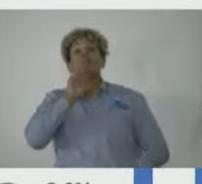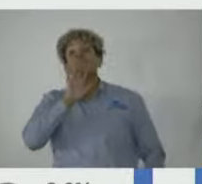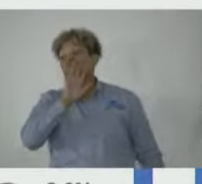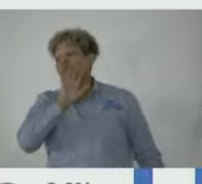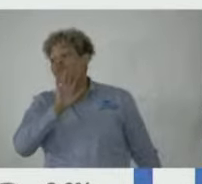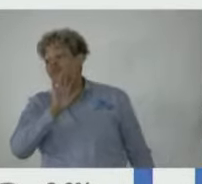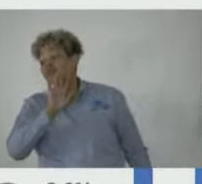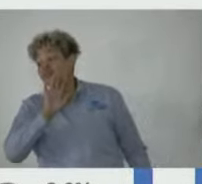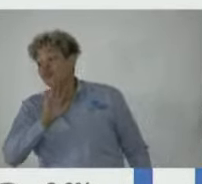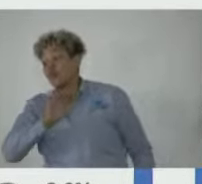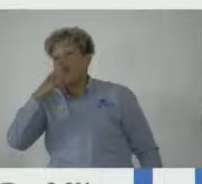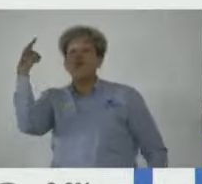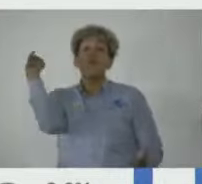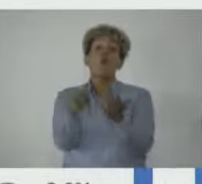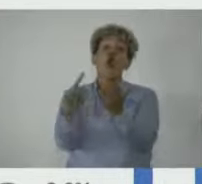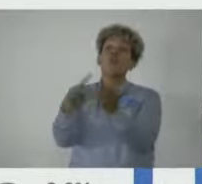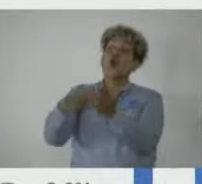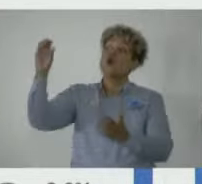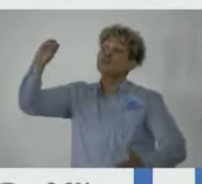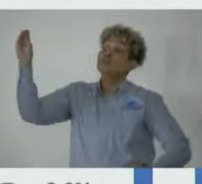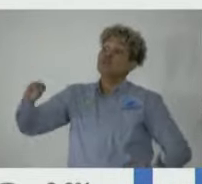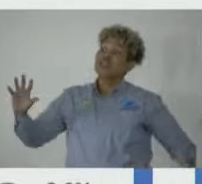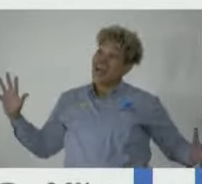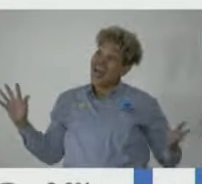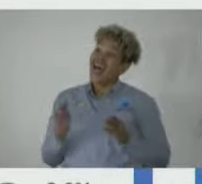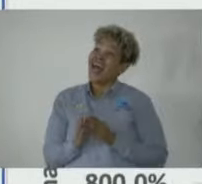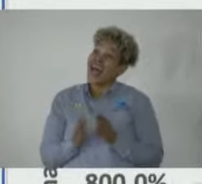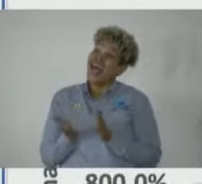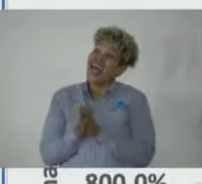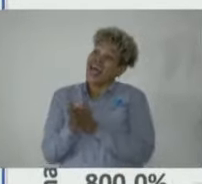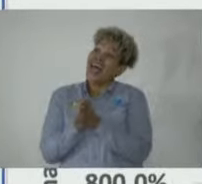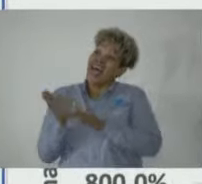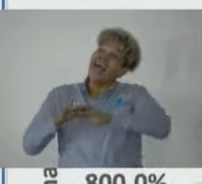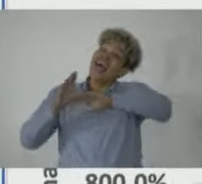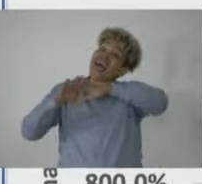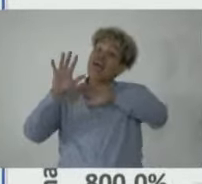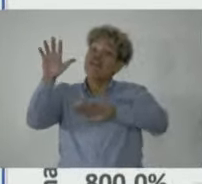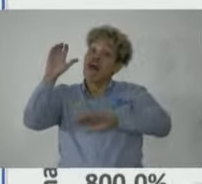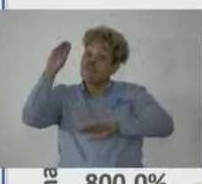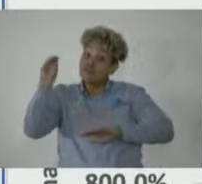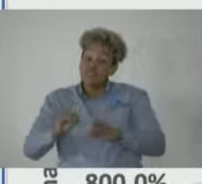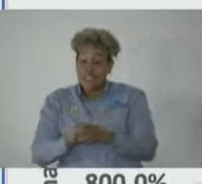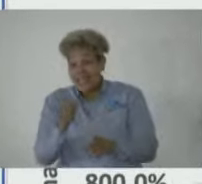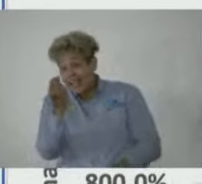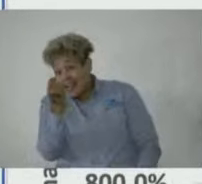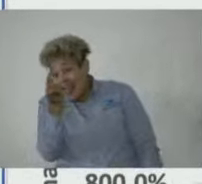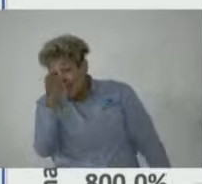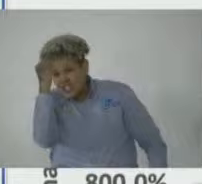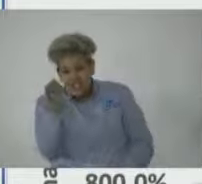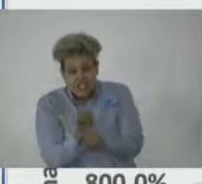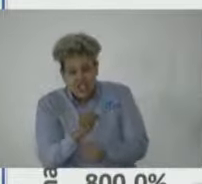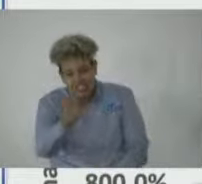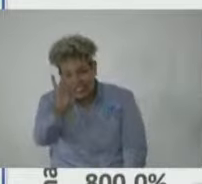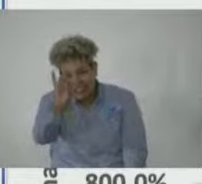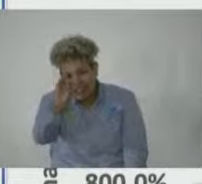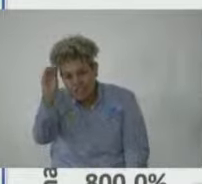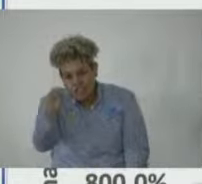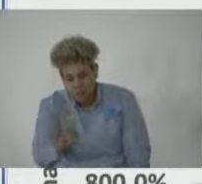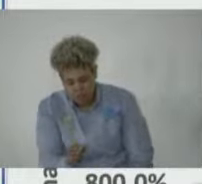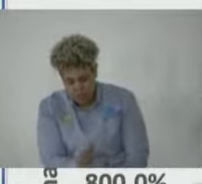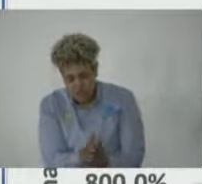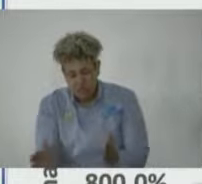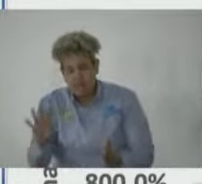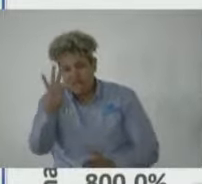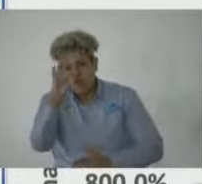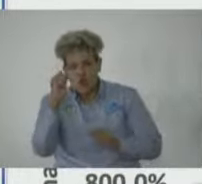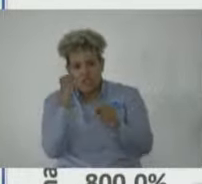from a 1,000% over 18 years, 500% over 11 years, and then 70% over